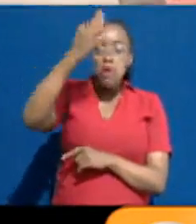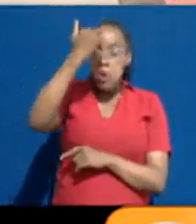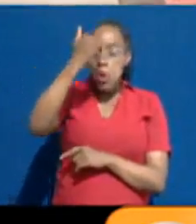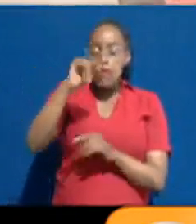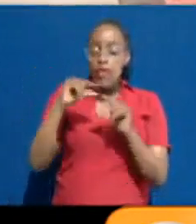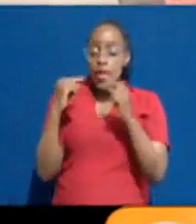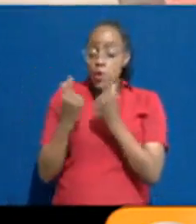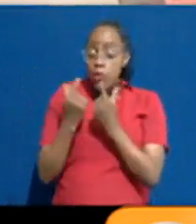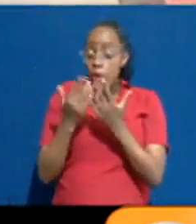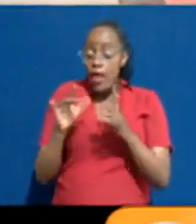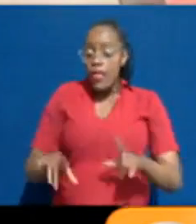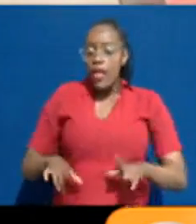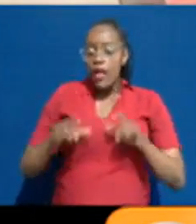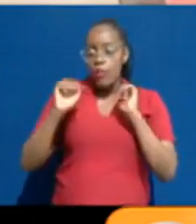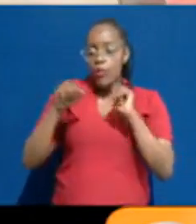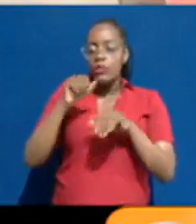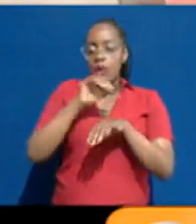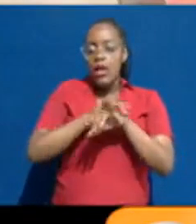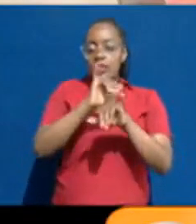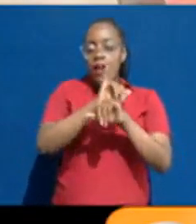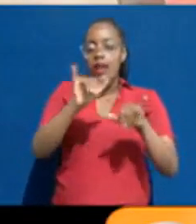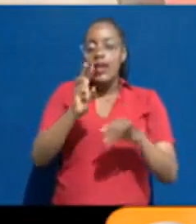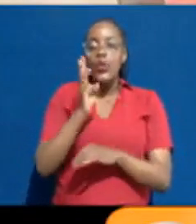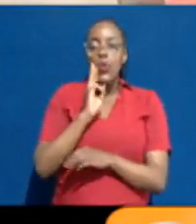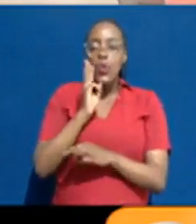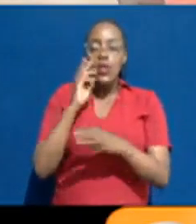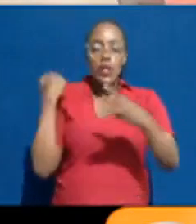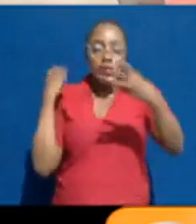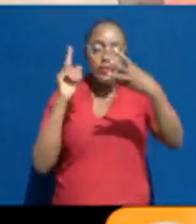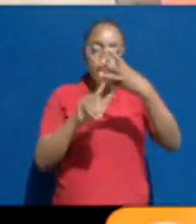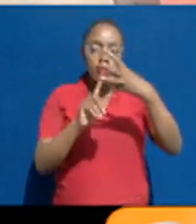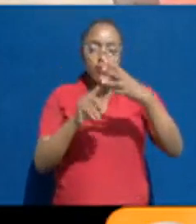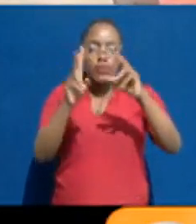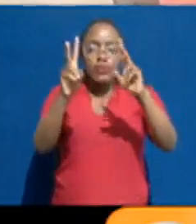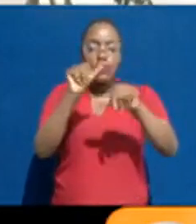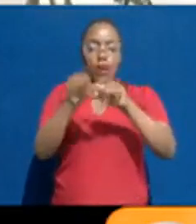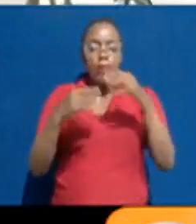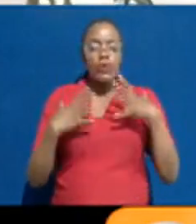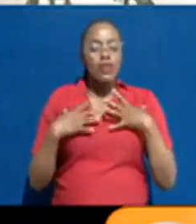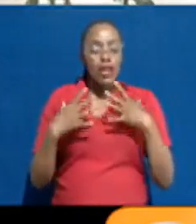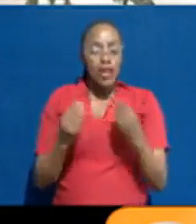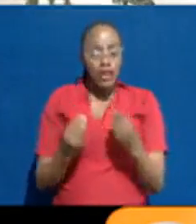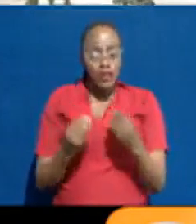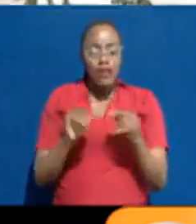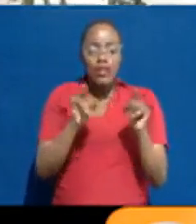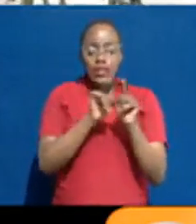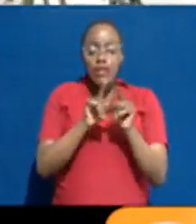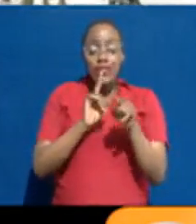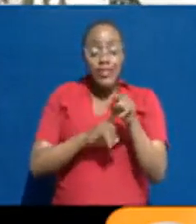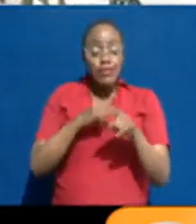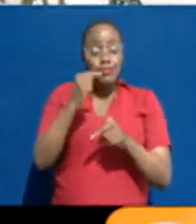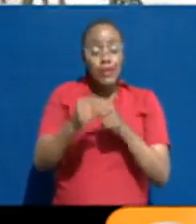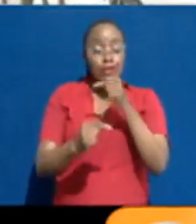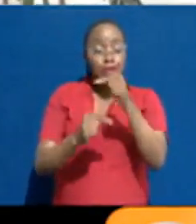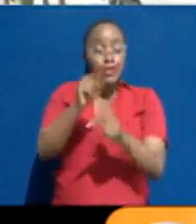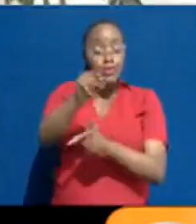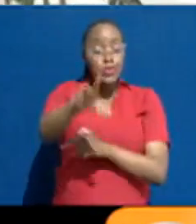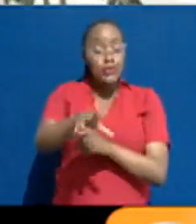grouped, that they can be able to get clean water. The third one is issues of health, and this, of course, with time you will